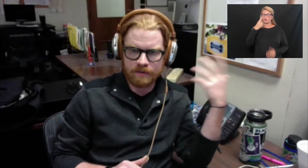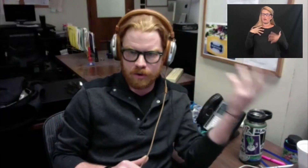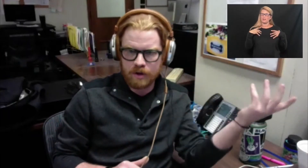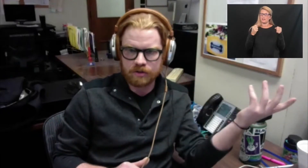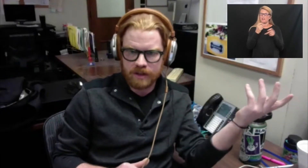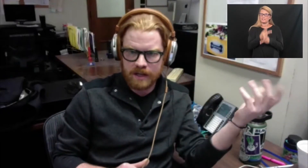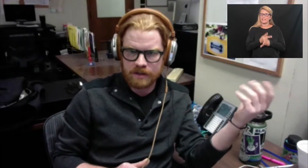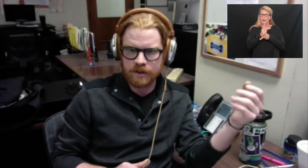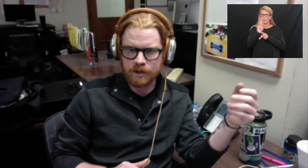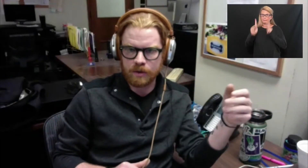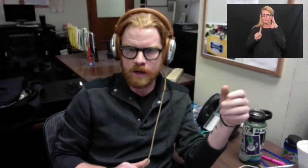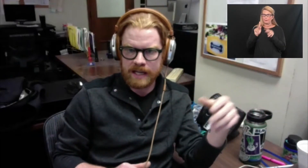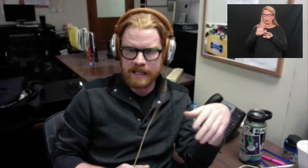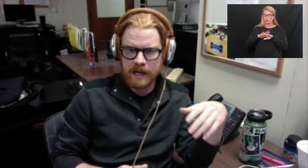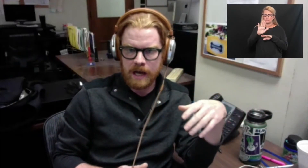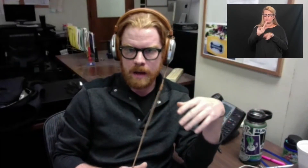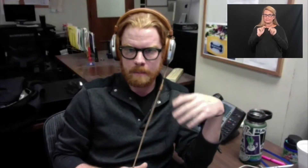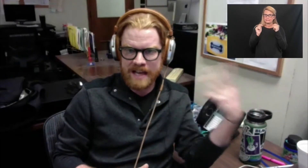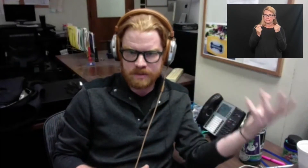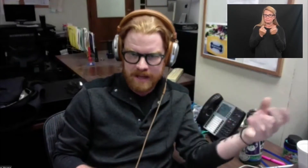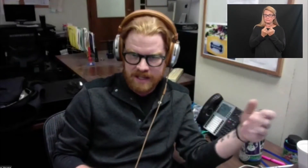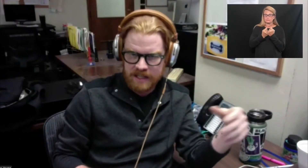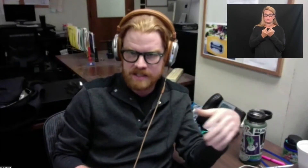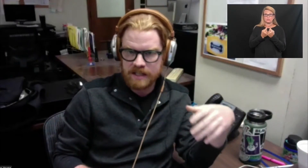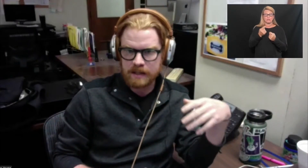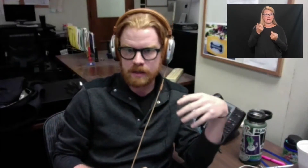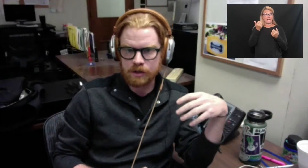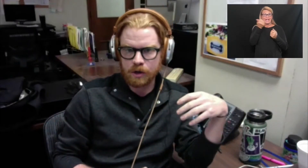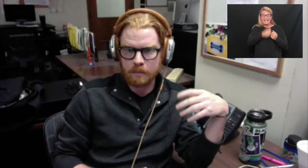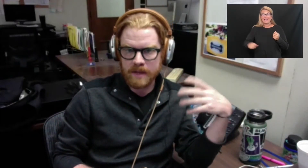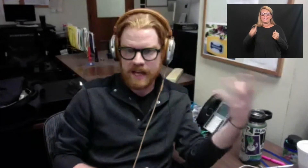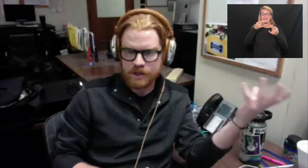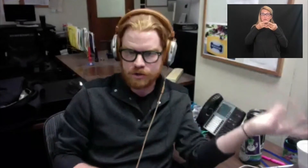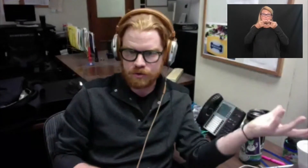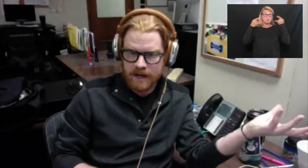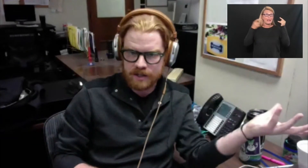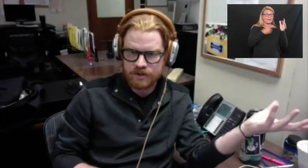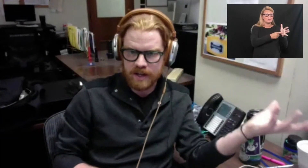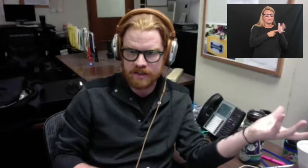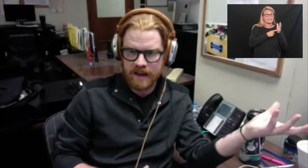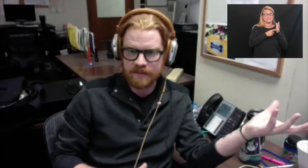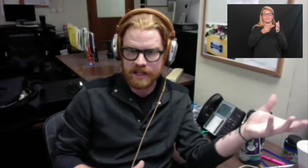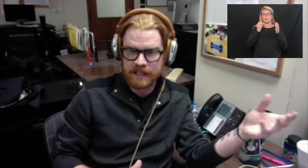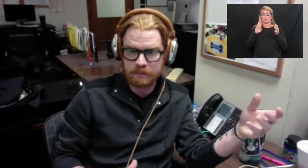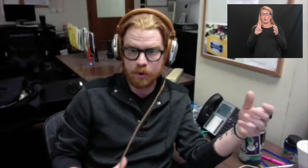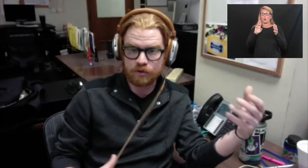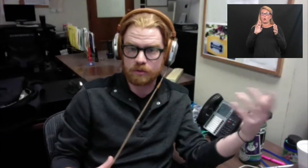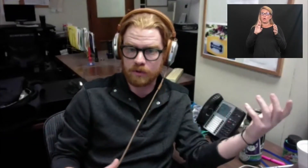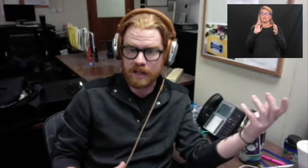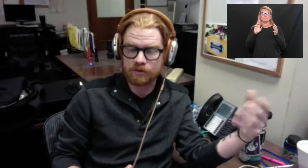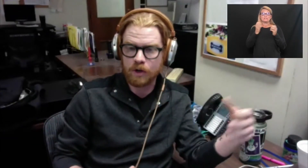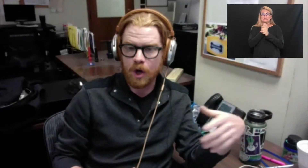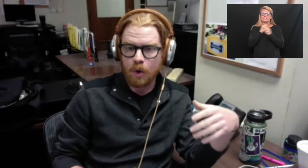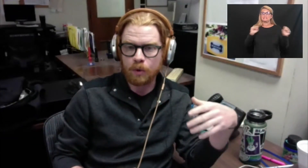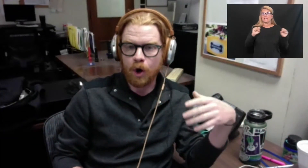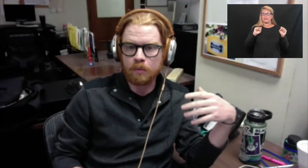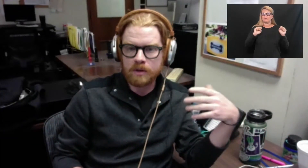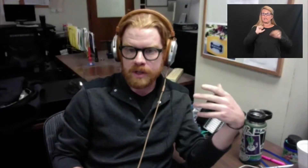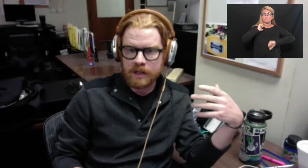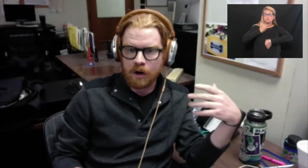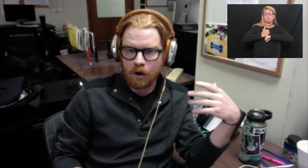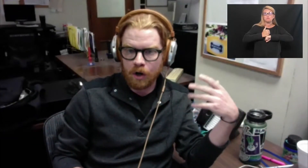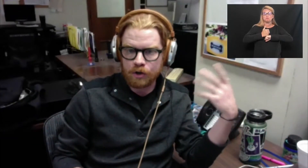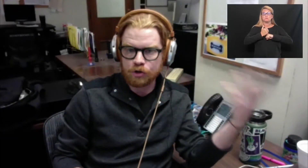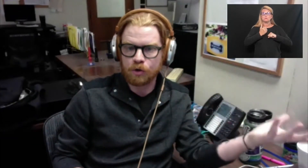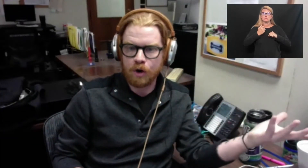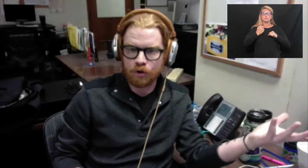The governor has said that, any mask mandates, any, mitigation strategies like that he puts in place would only